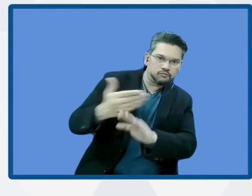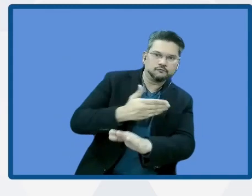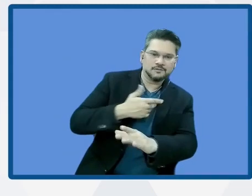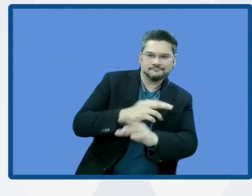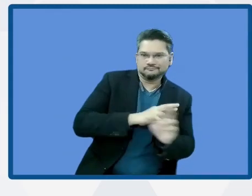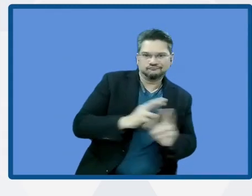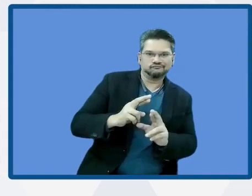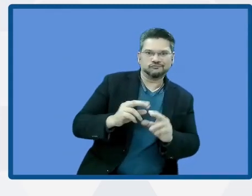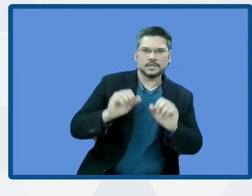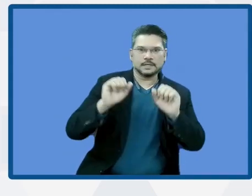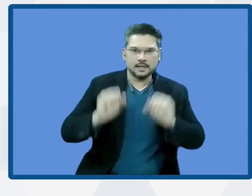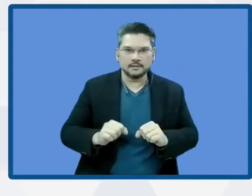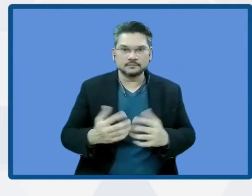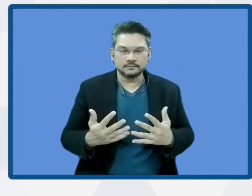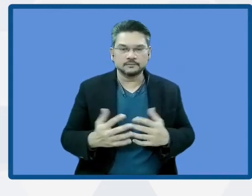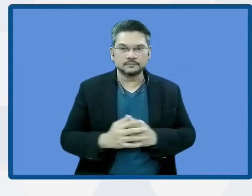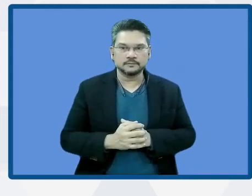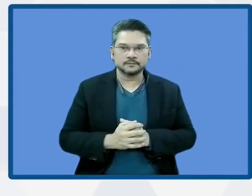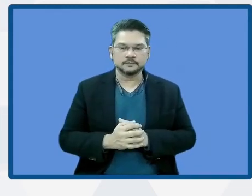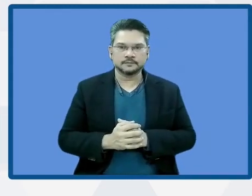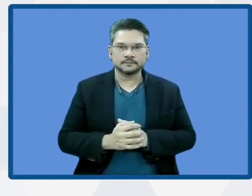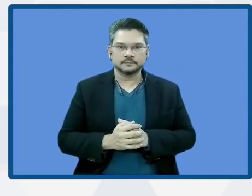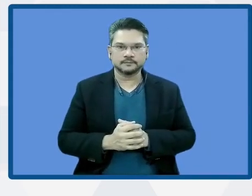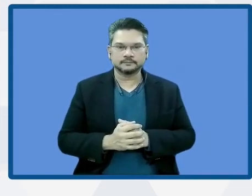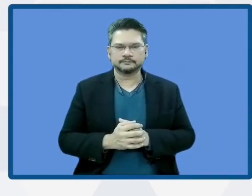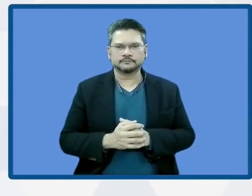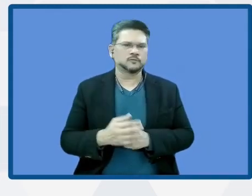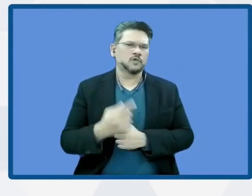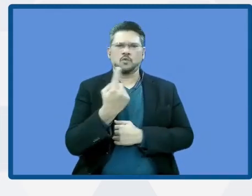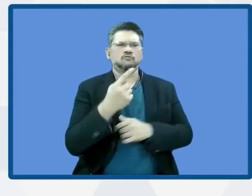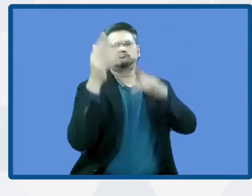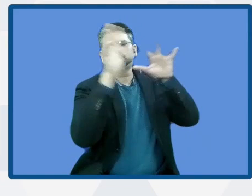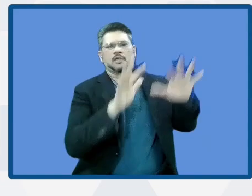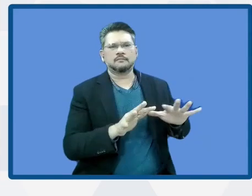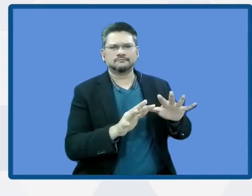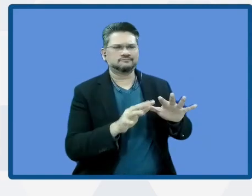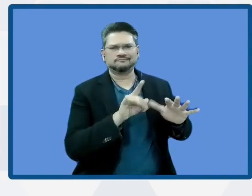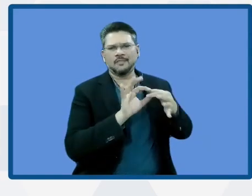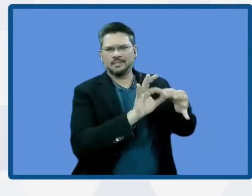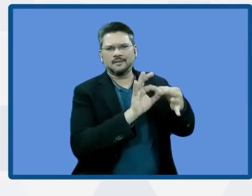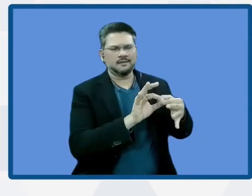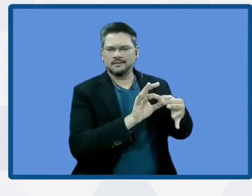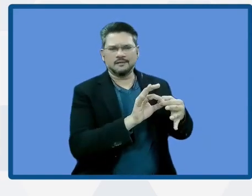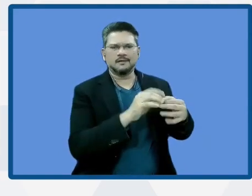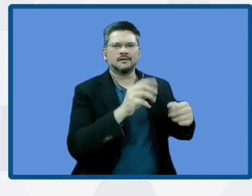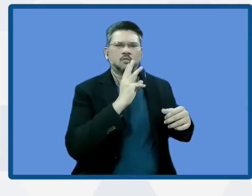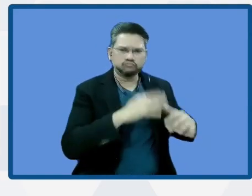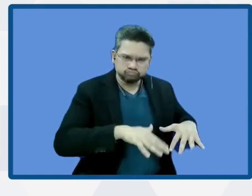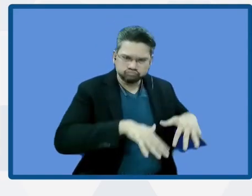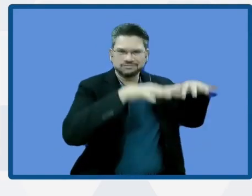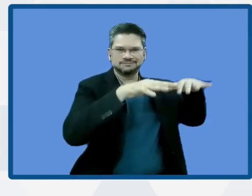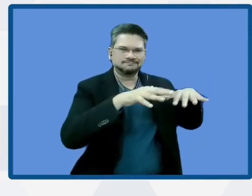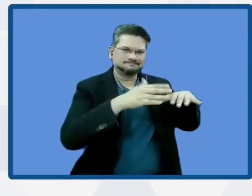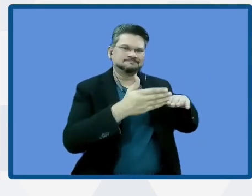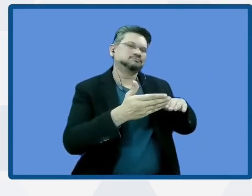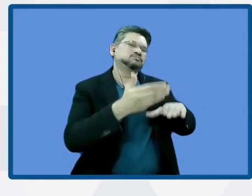only in climate-related events like floodings, as we mentioned in the first